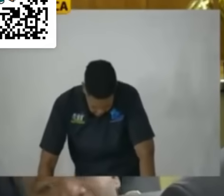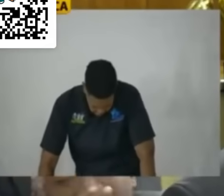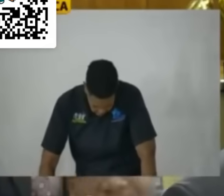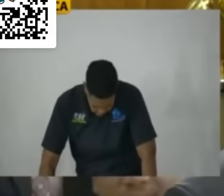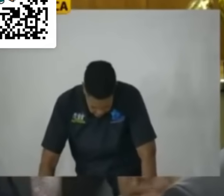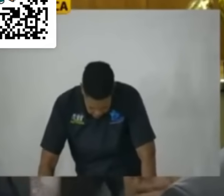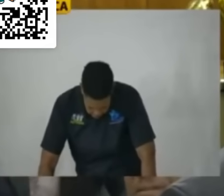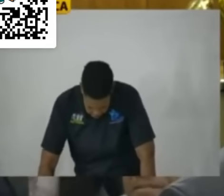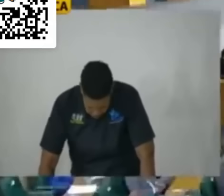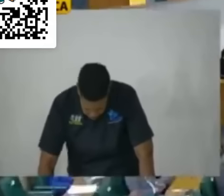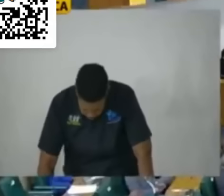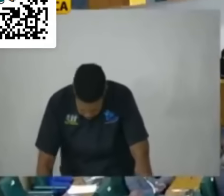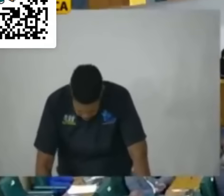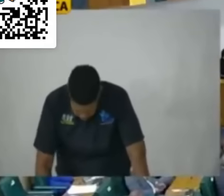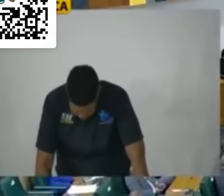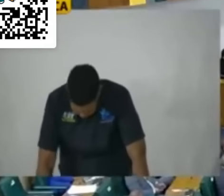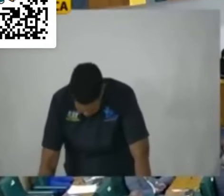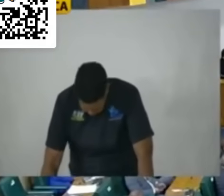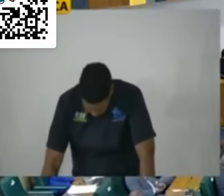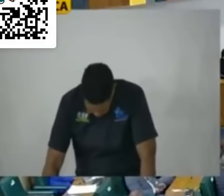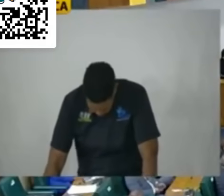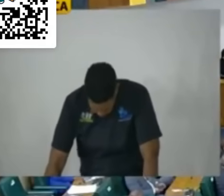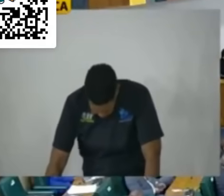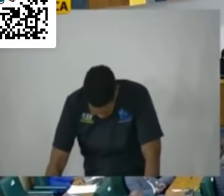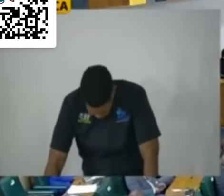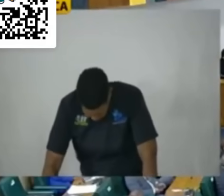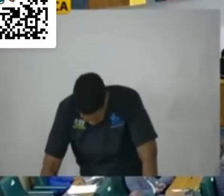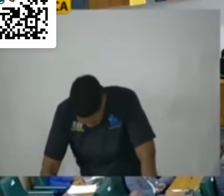and Standing Order 75.3.